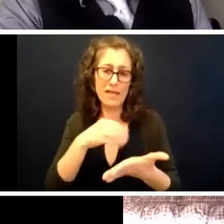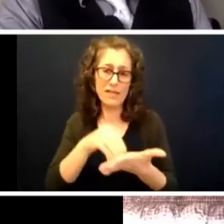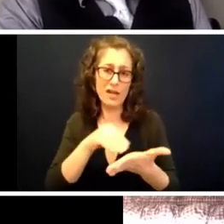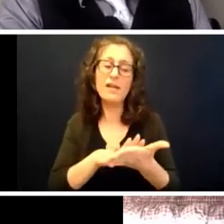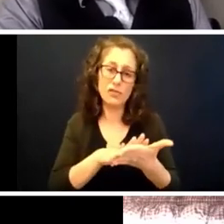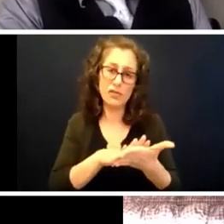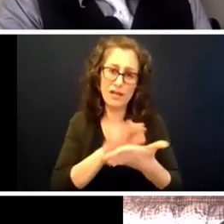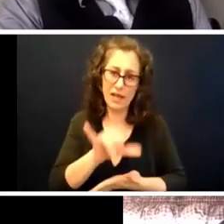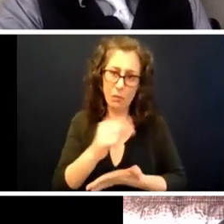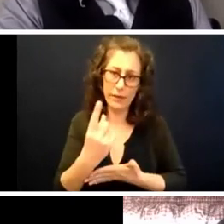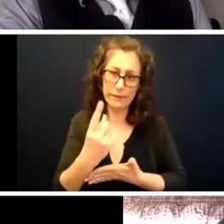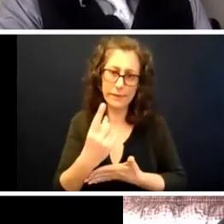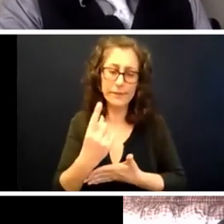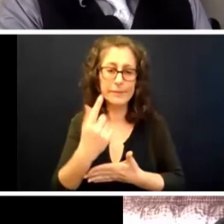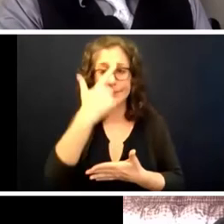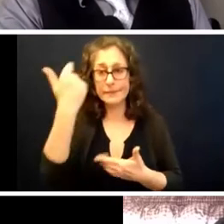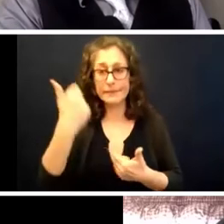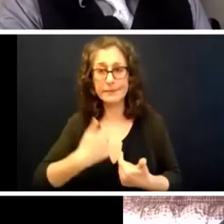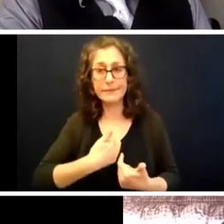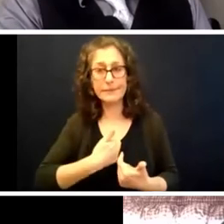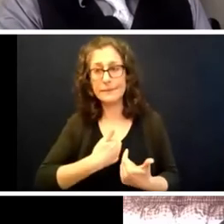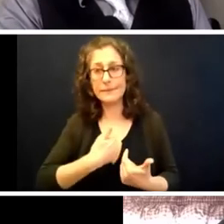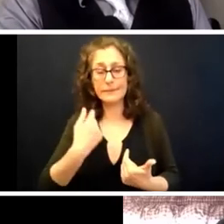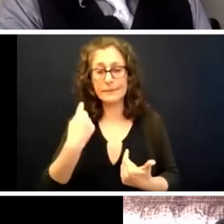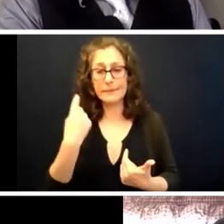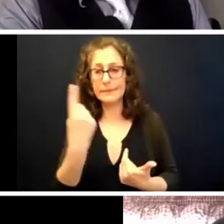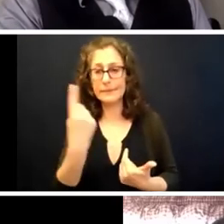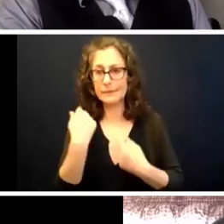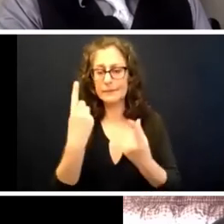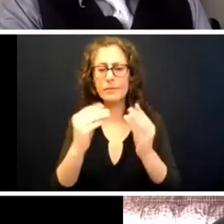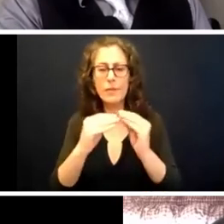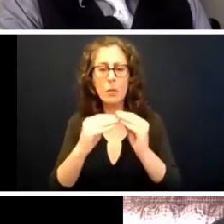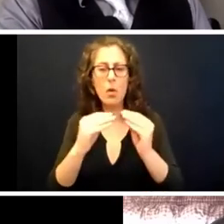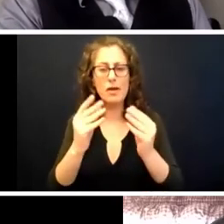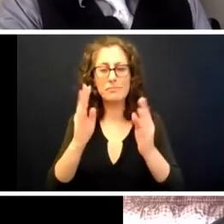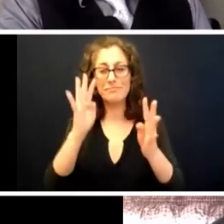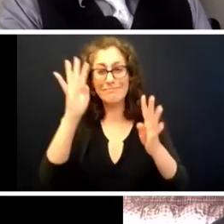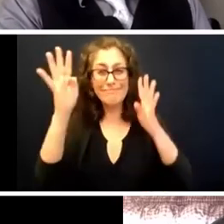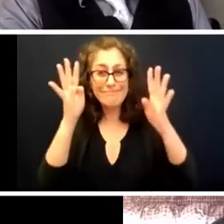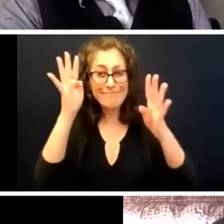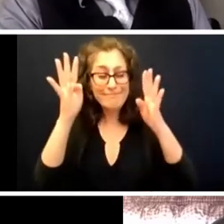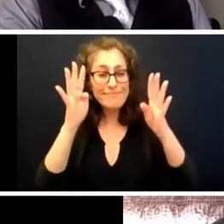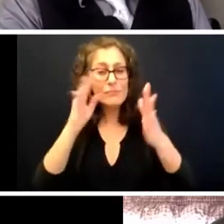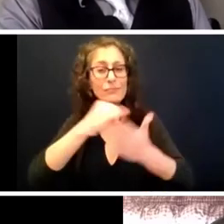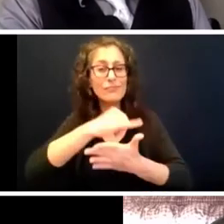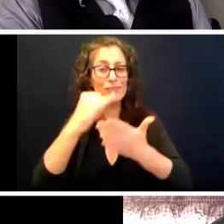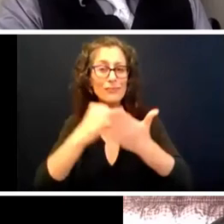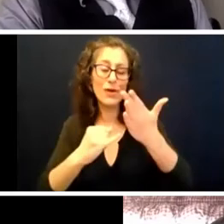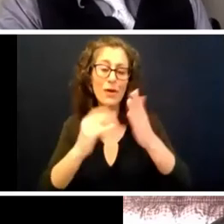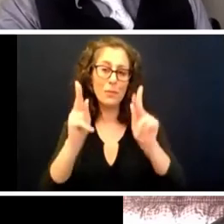because I've always been more of a creative person, an artist, and